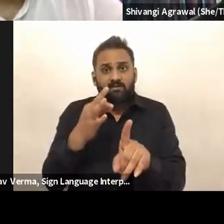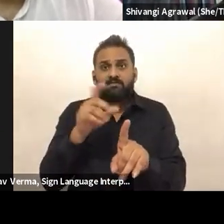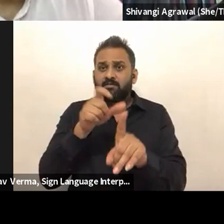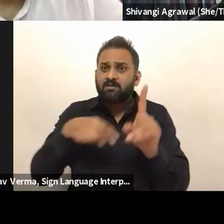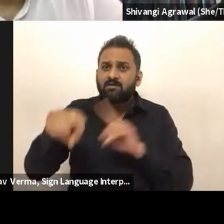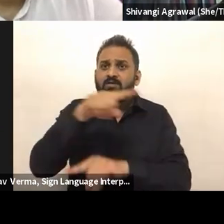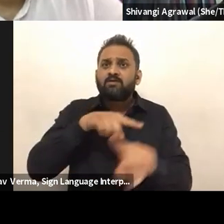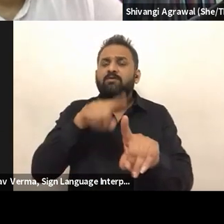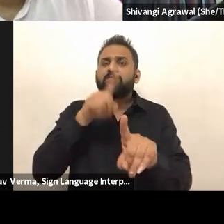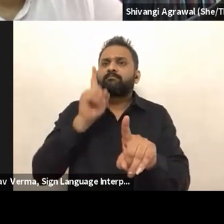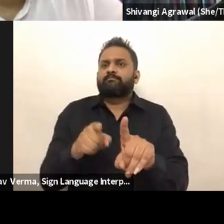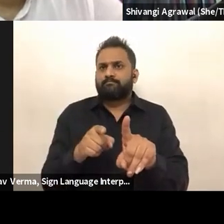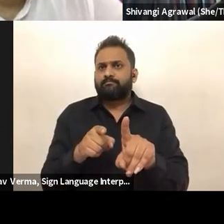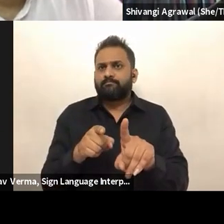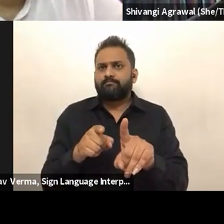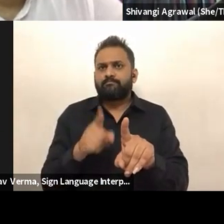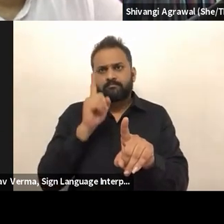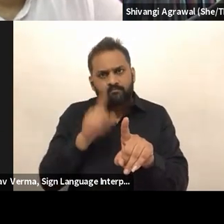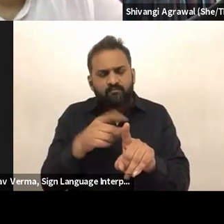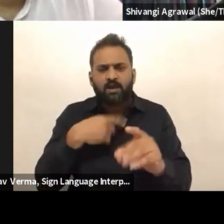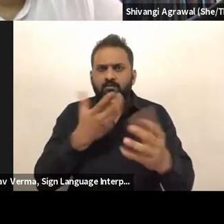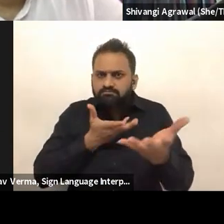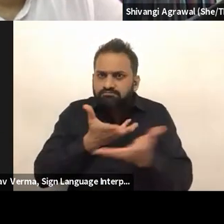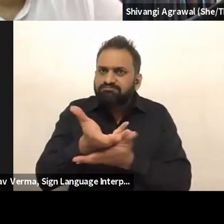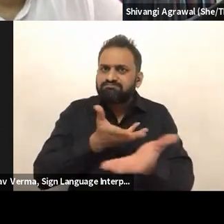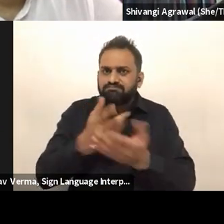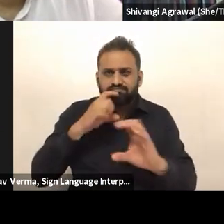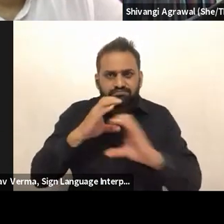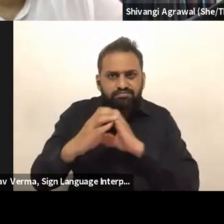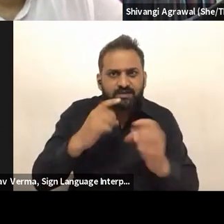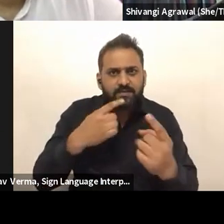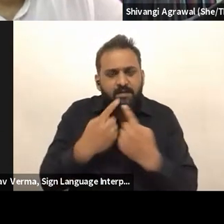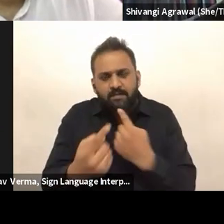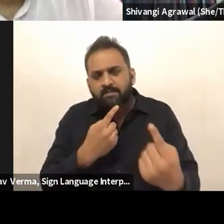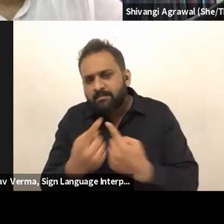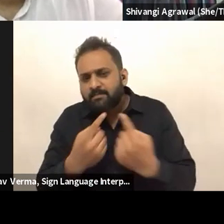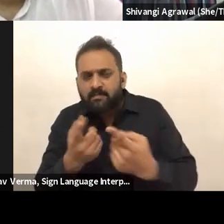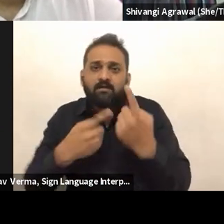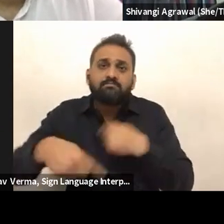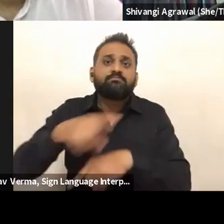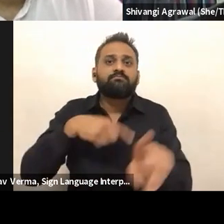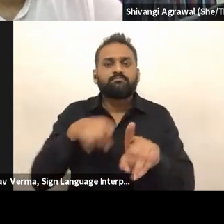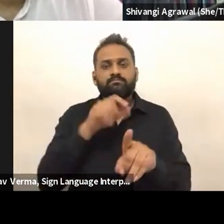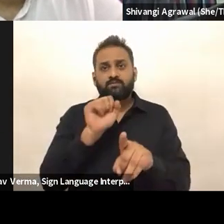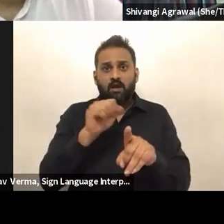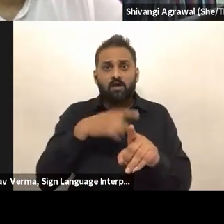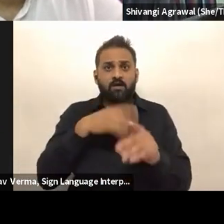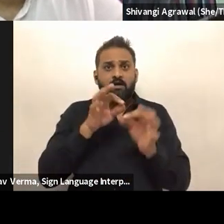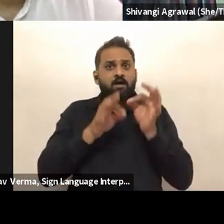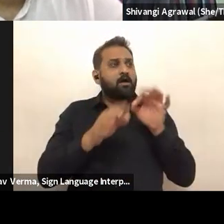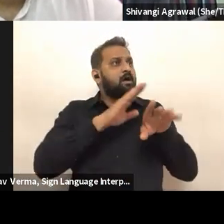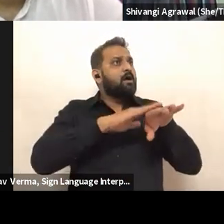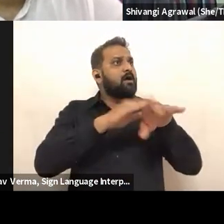to have these conversations and to be able to champion these stories that really